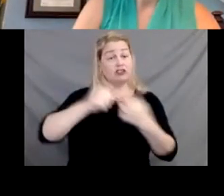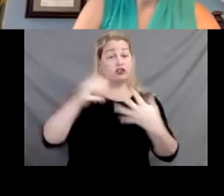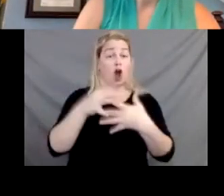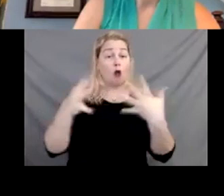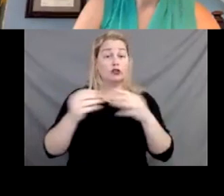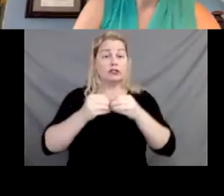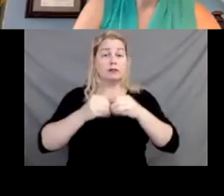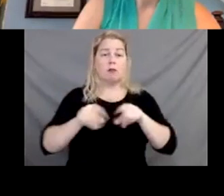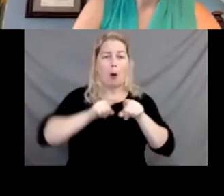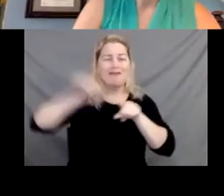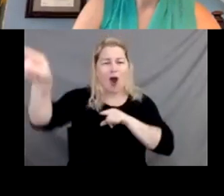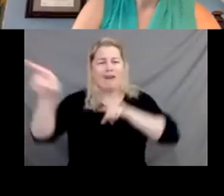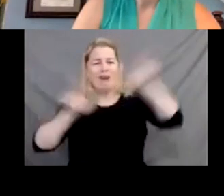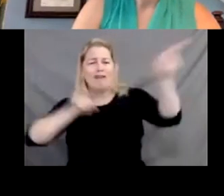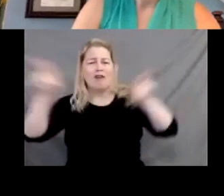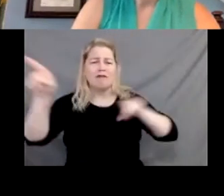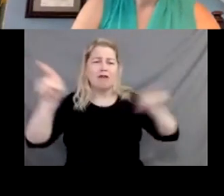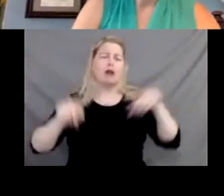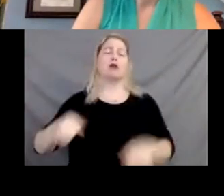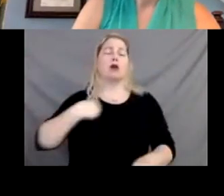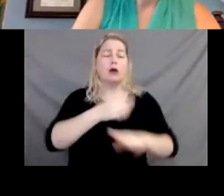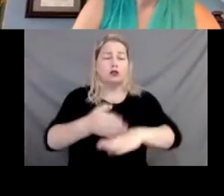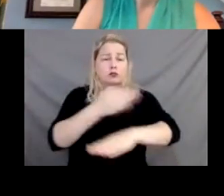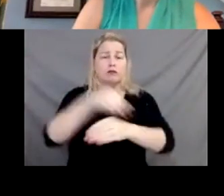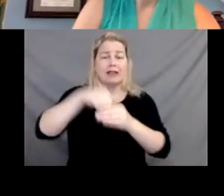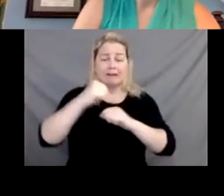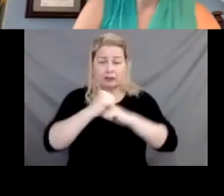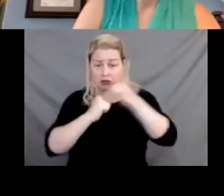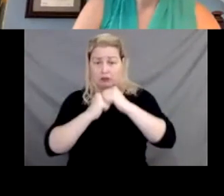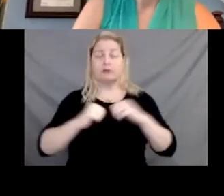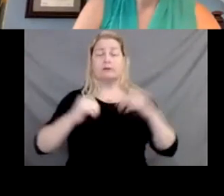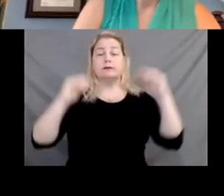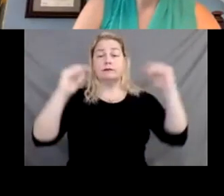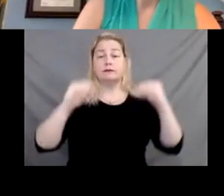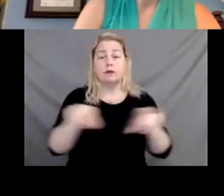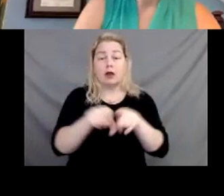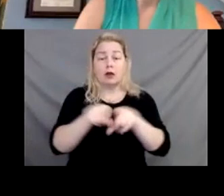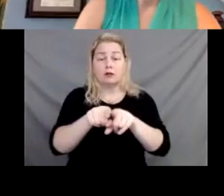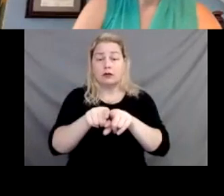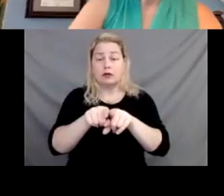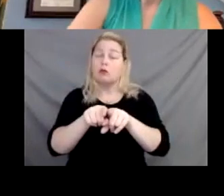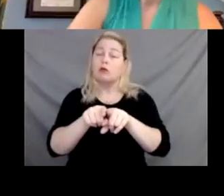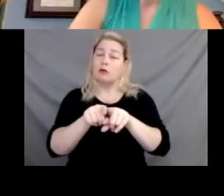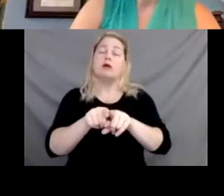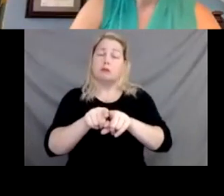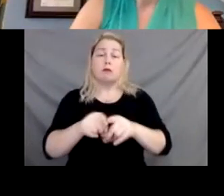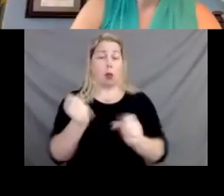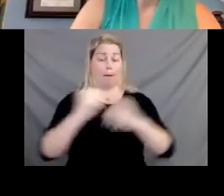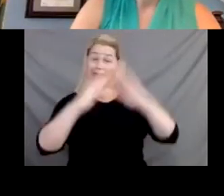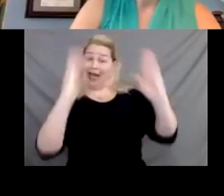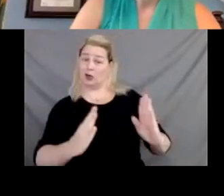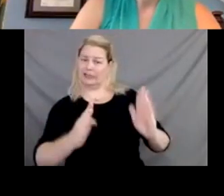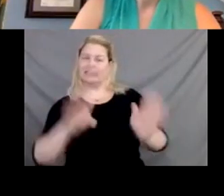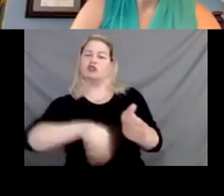rebuilding our public health department infrastructure, and increasing the capacity around affordable housing. These all